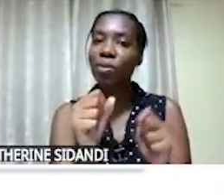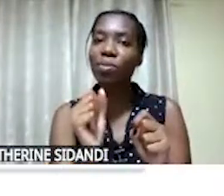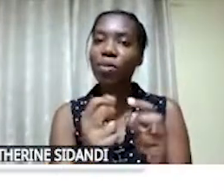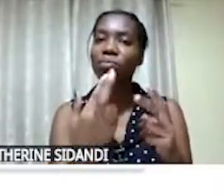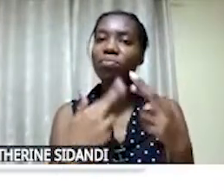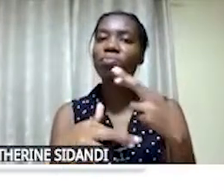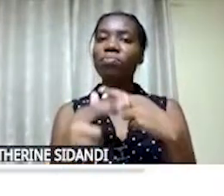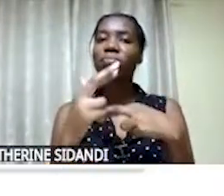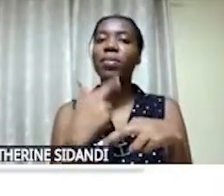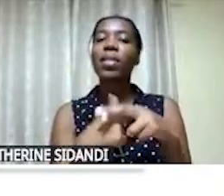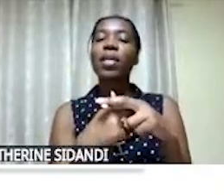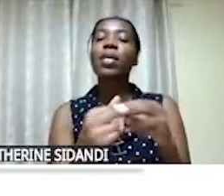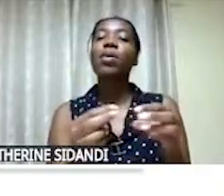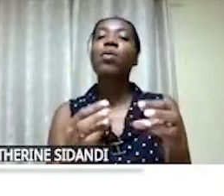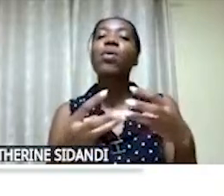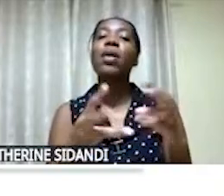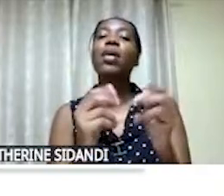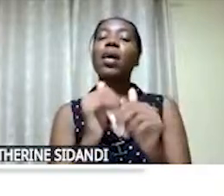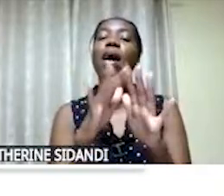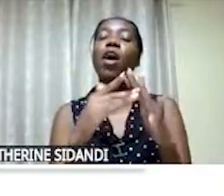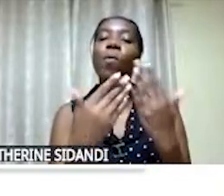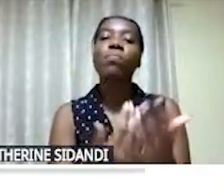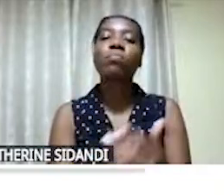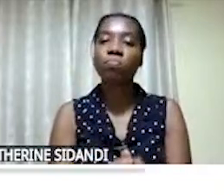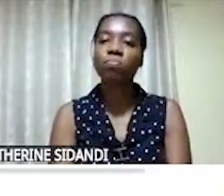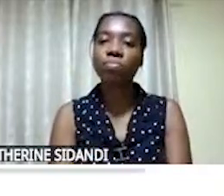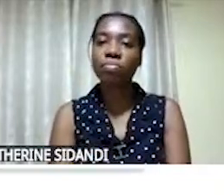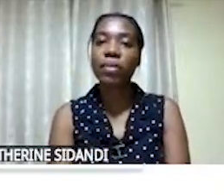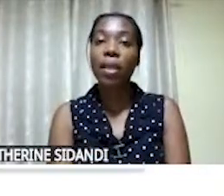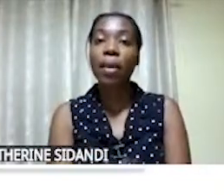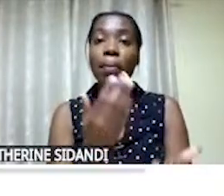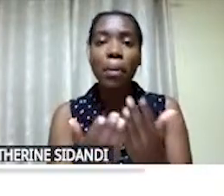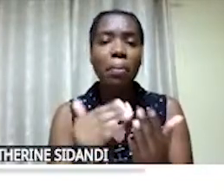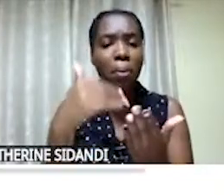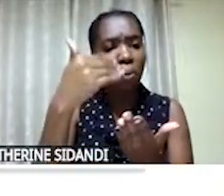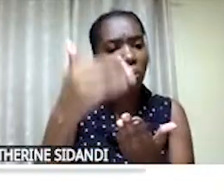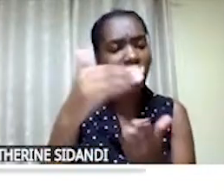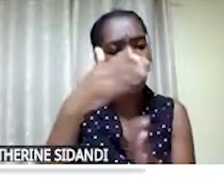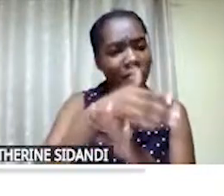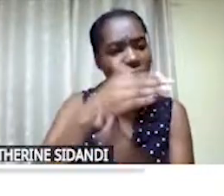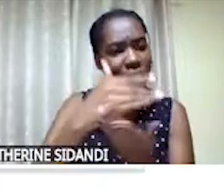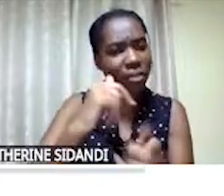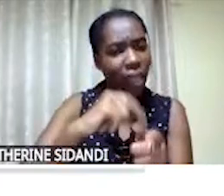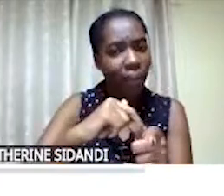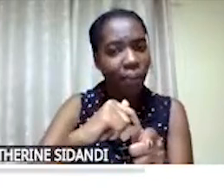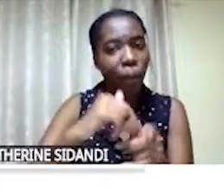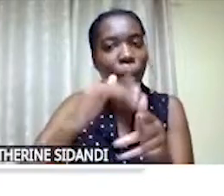your strategy? Is it periodically or it is necessitated by